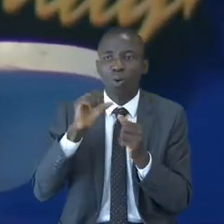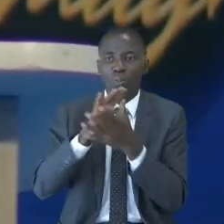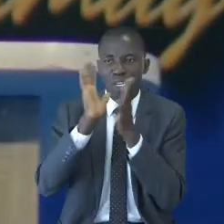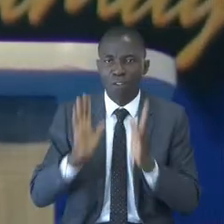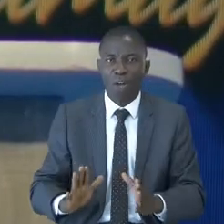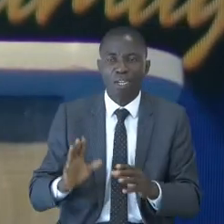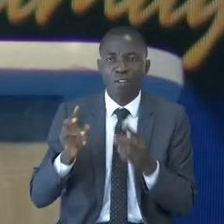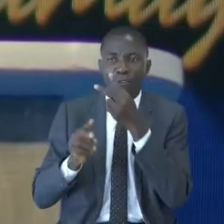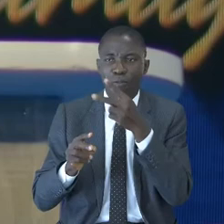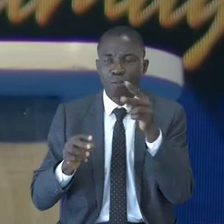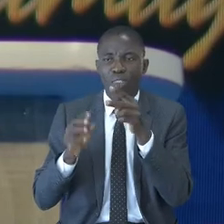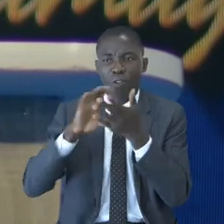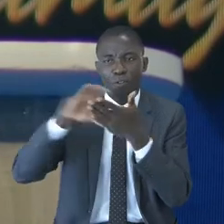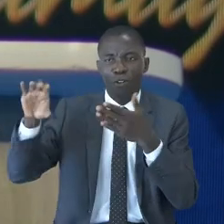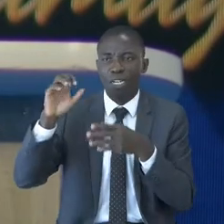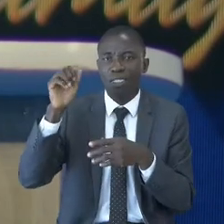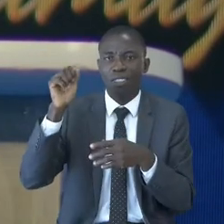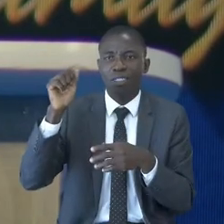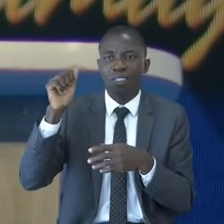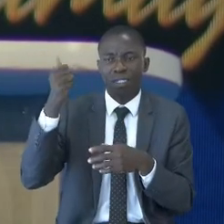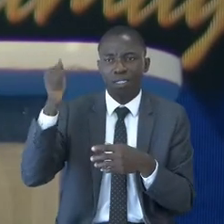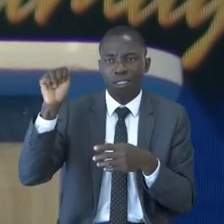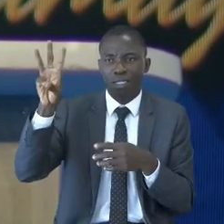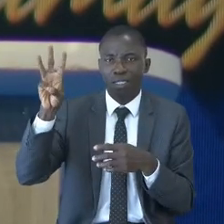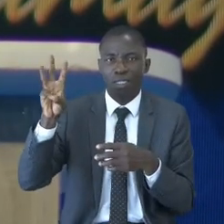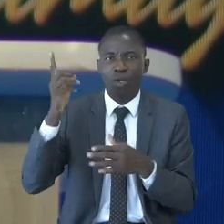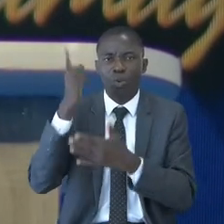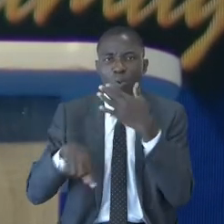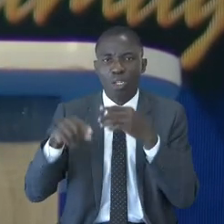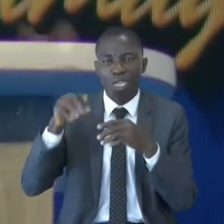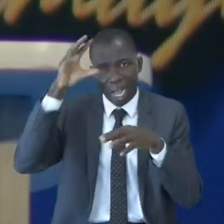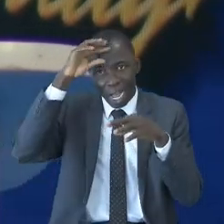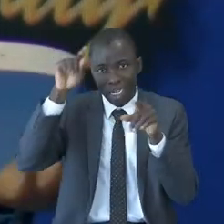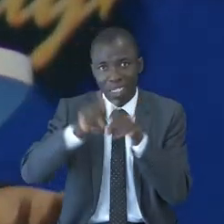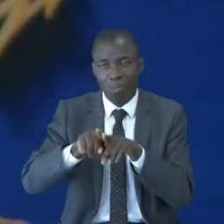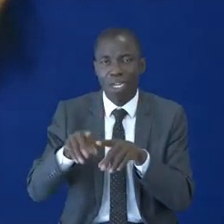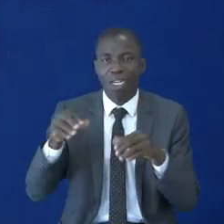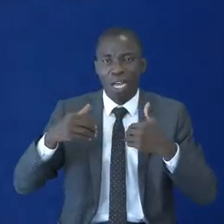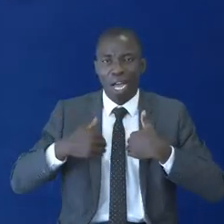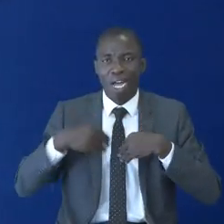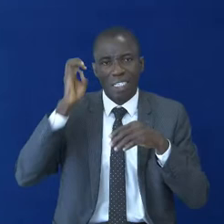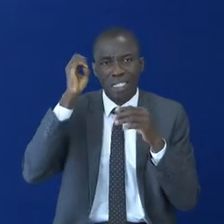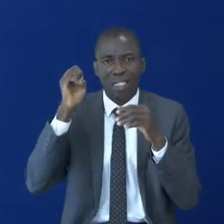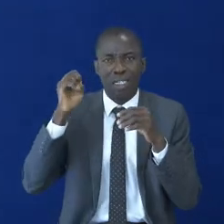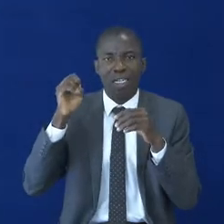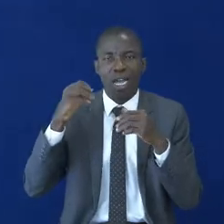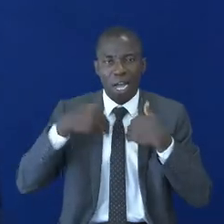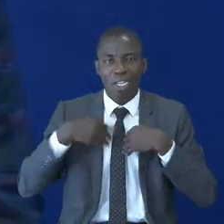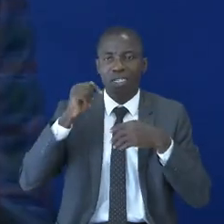it says, and what agreement has the temple of God